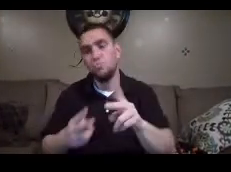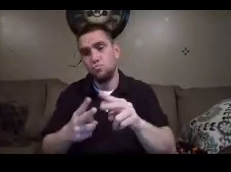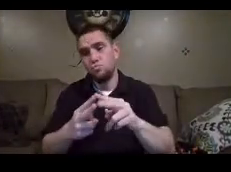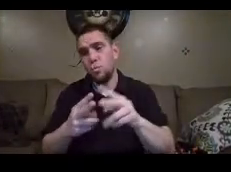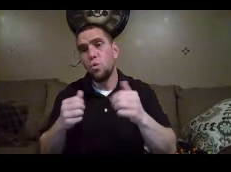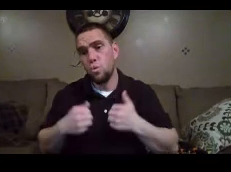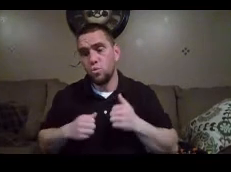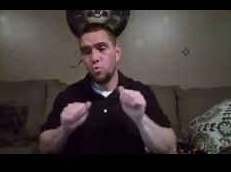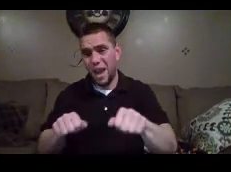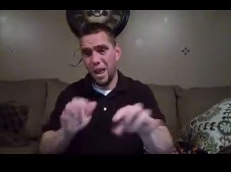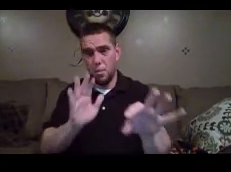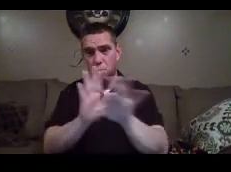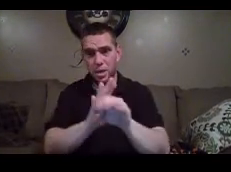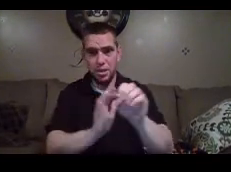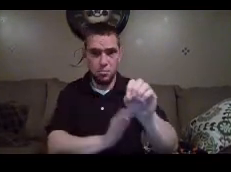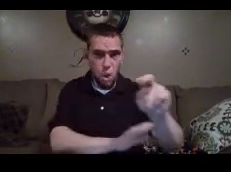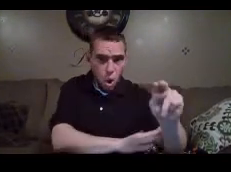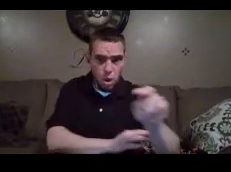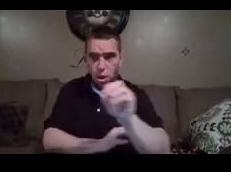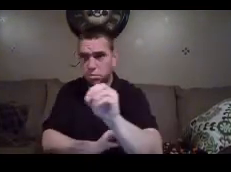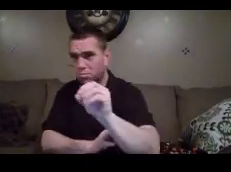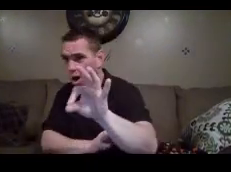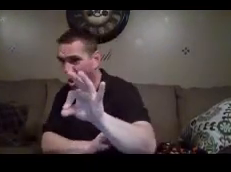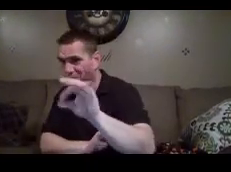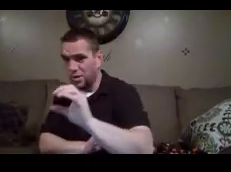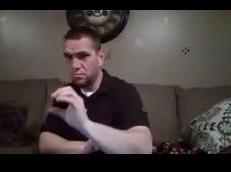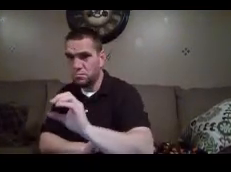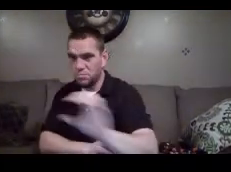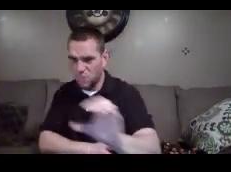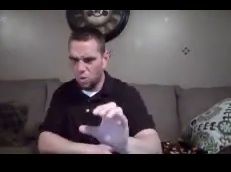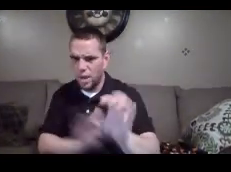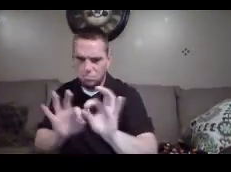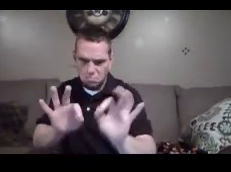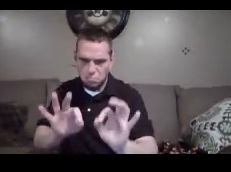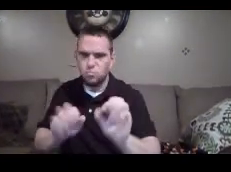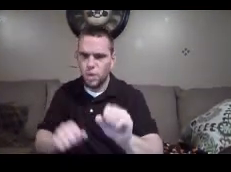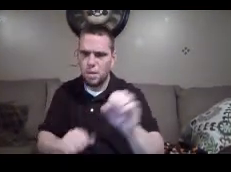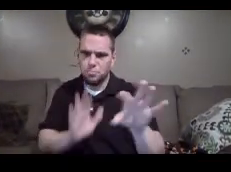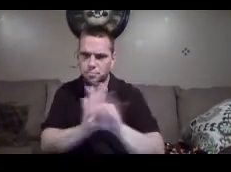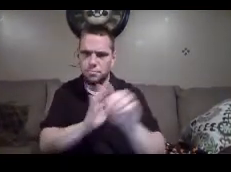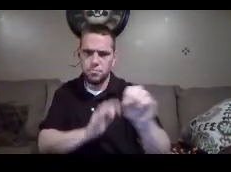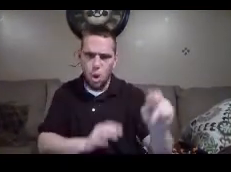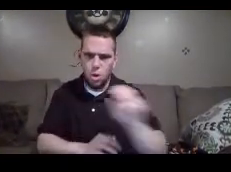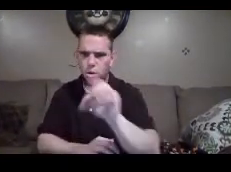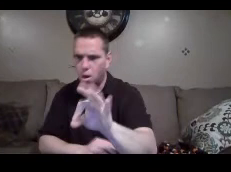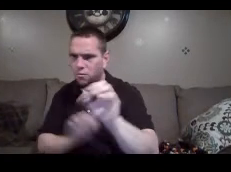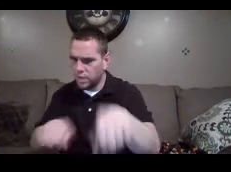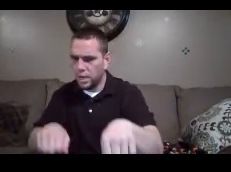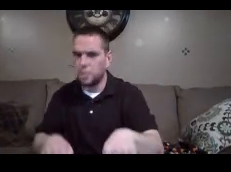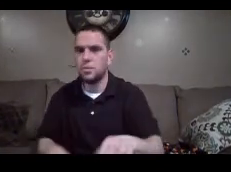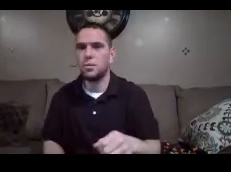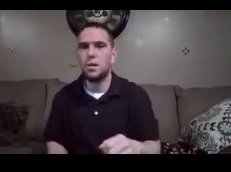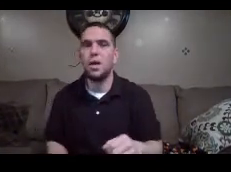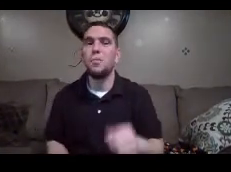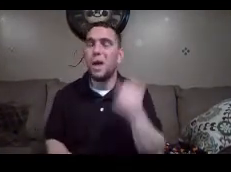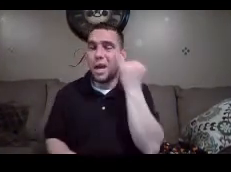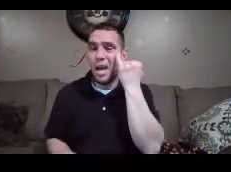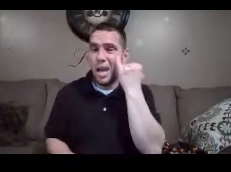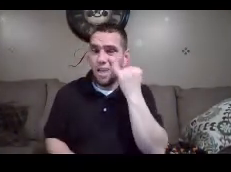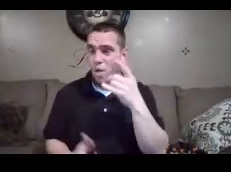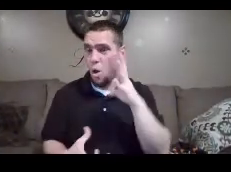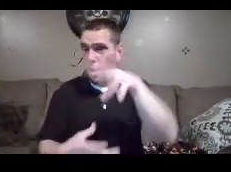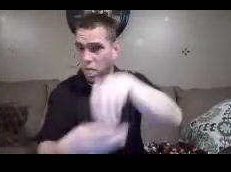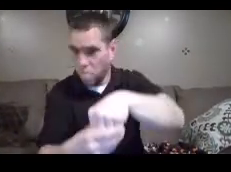sharing content that is embedded, like a video that has captions, they cannot turn that on and off typically.